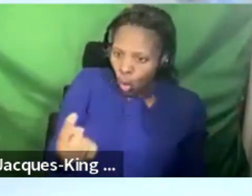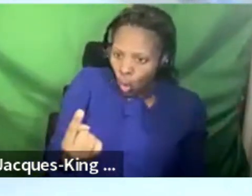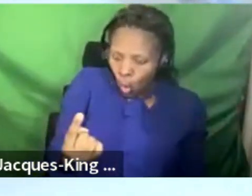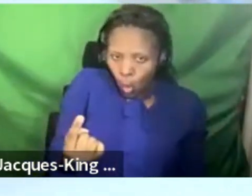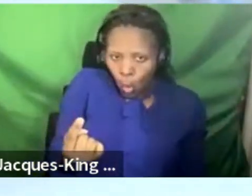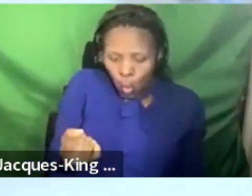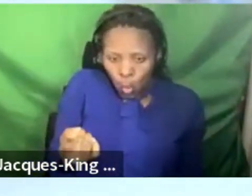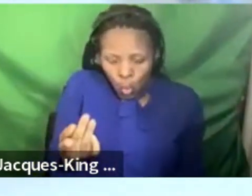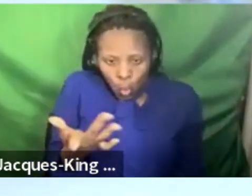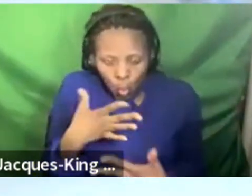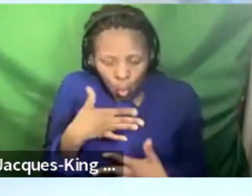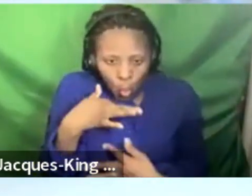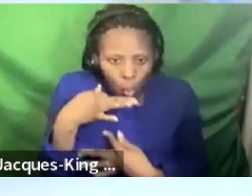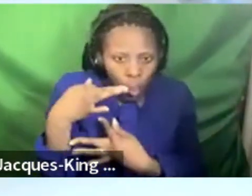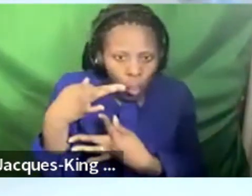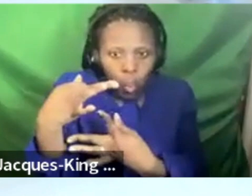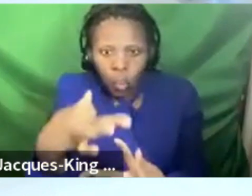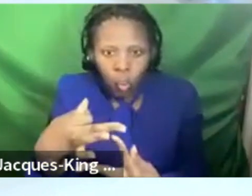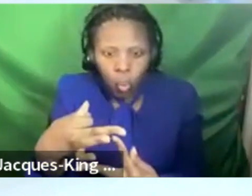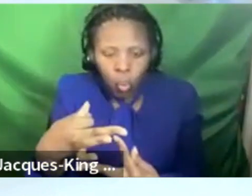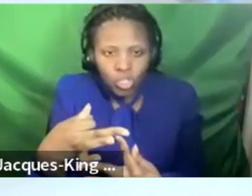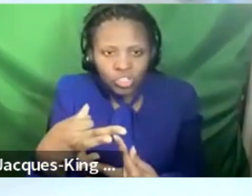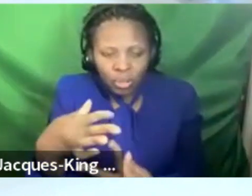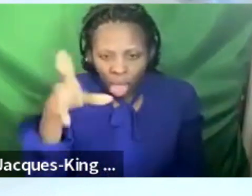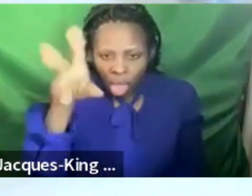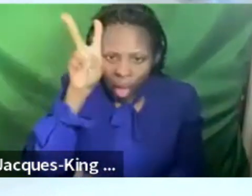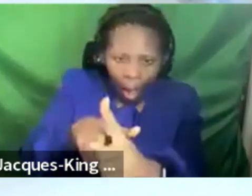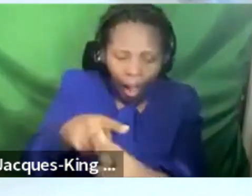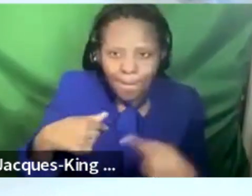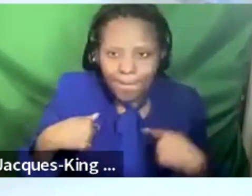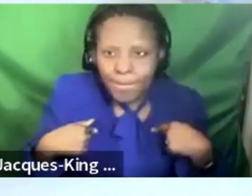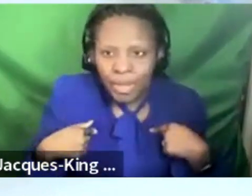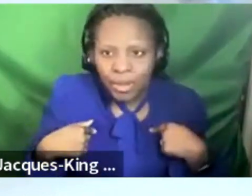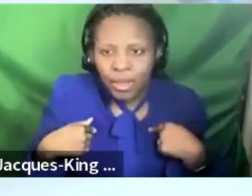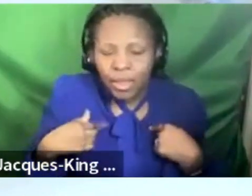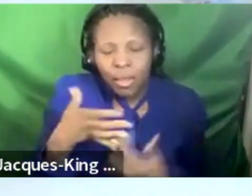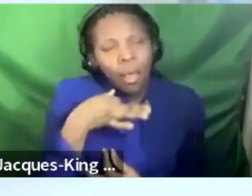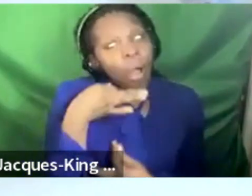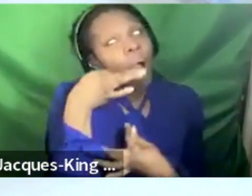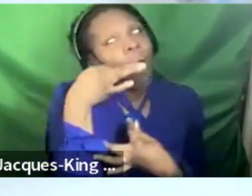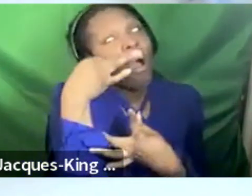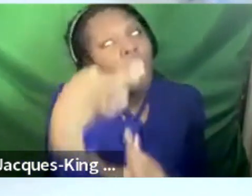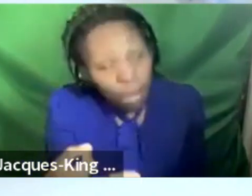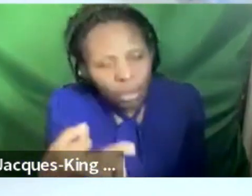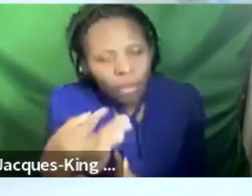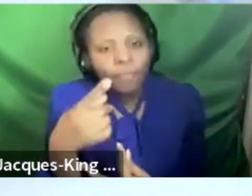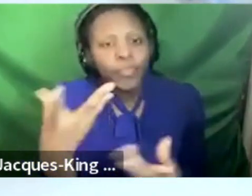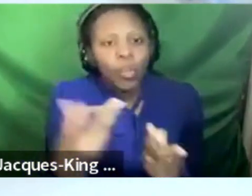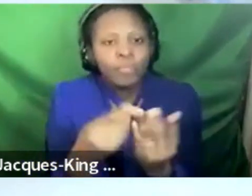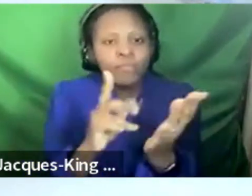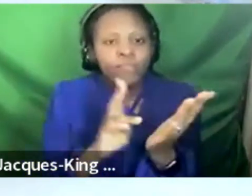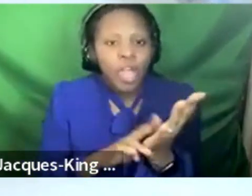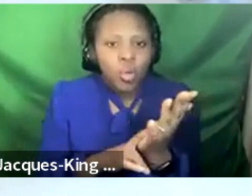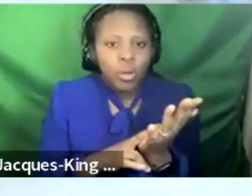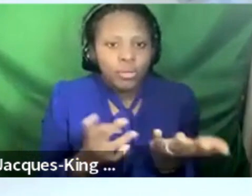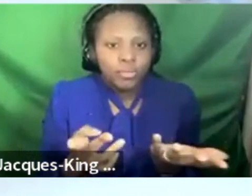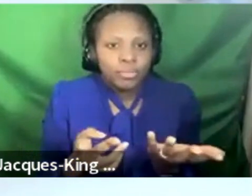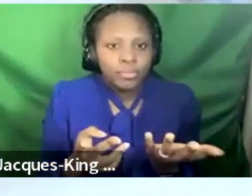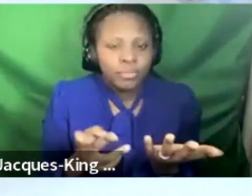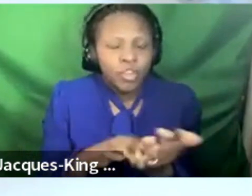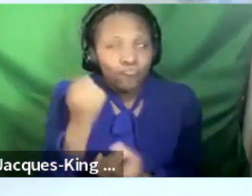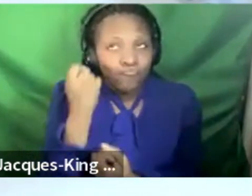games. Olivia's like, who is this sexy person who's just telling me about my shit? And falls madly in